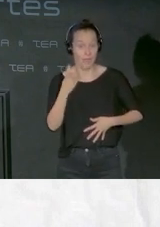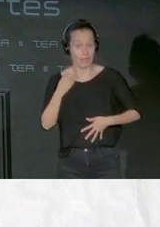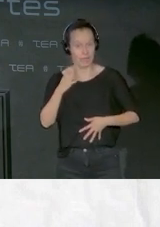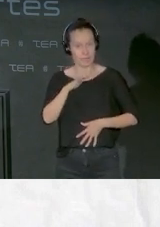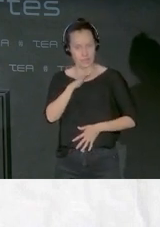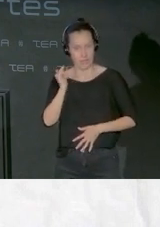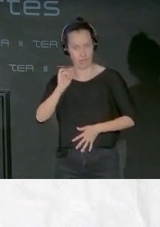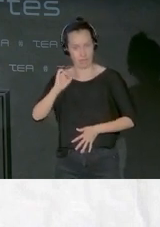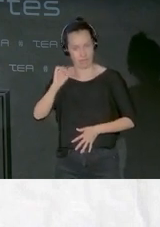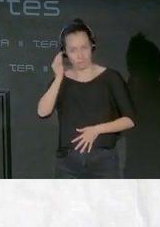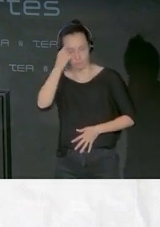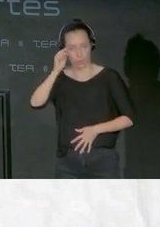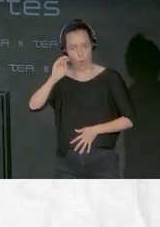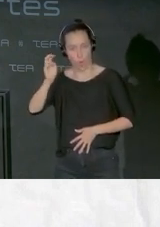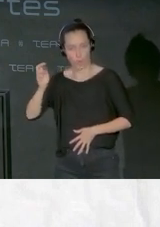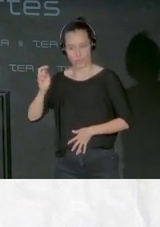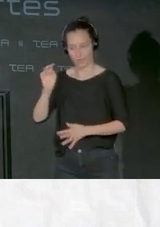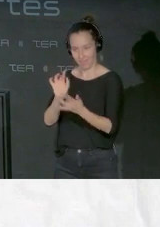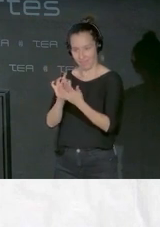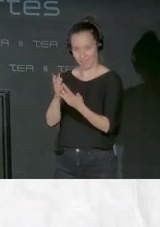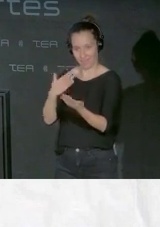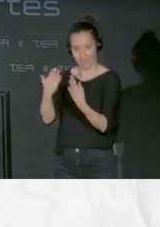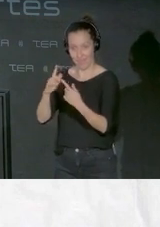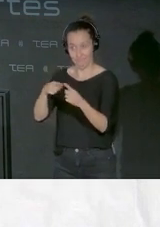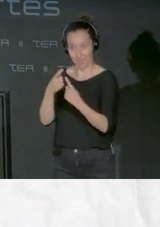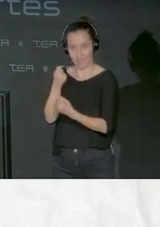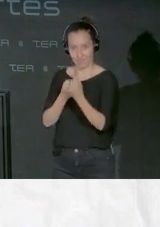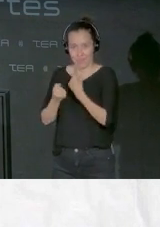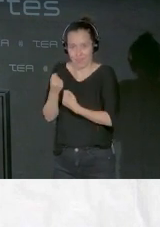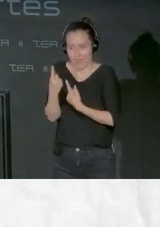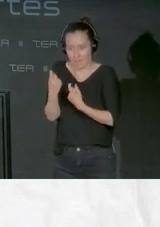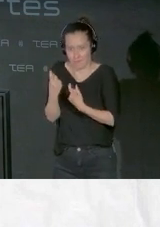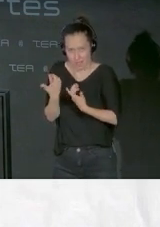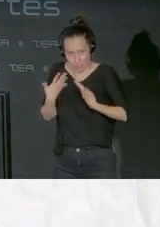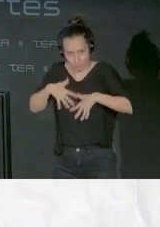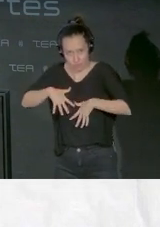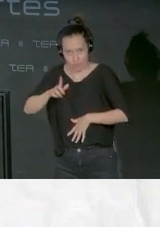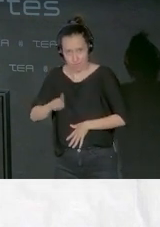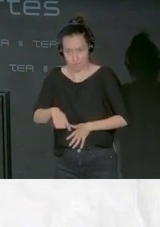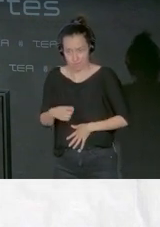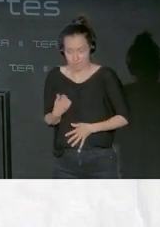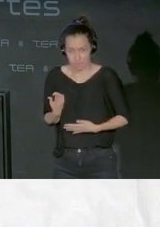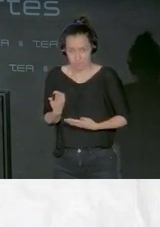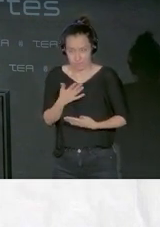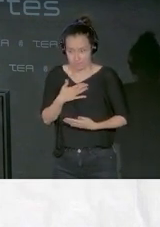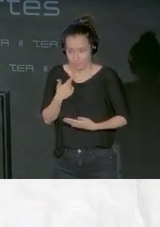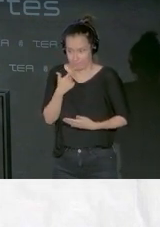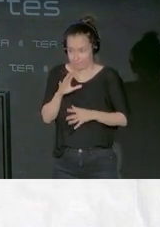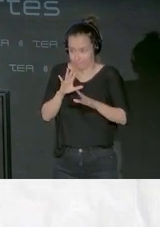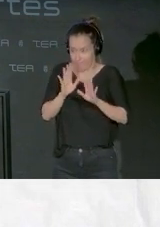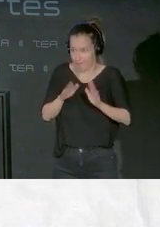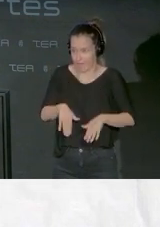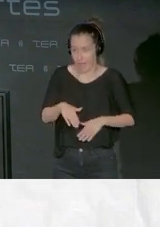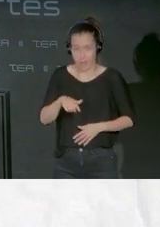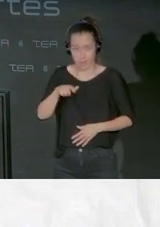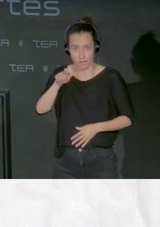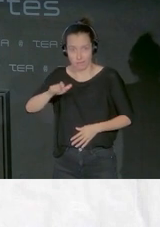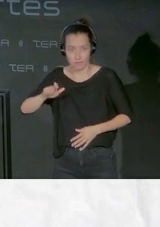skill shortages, it was often the main sort of barrier to growth, which is definitely worth recognizing.